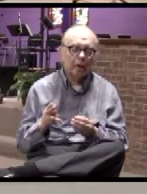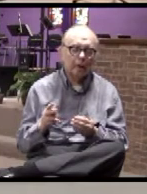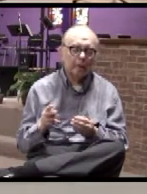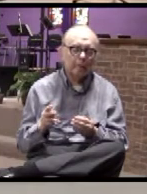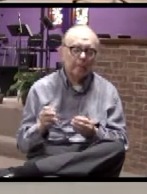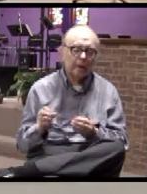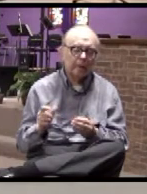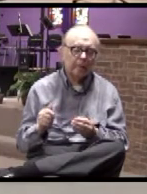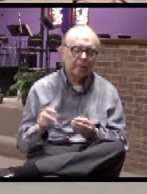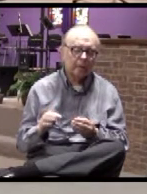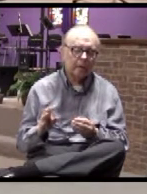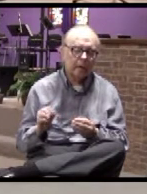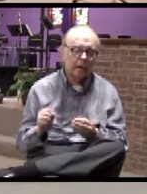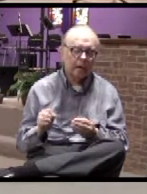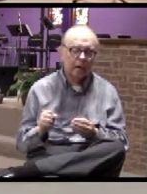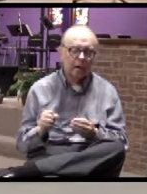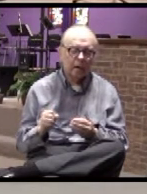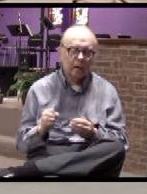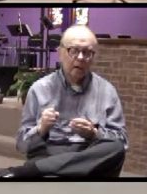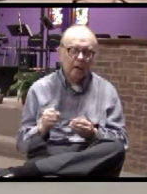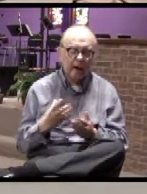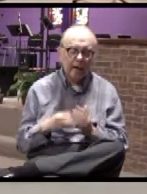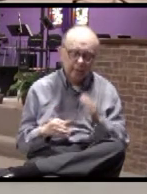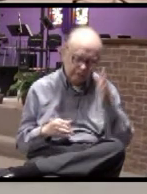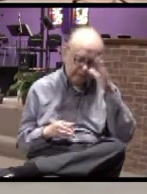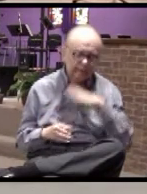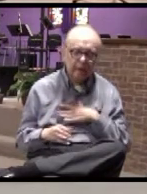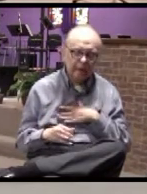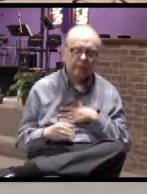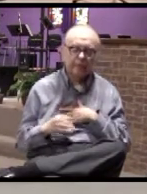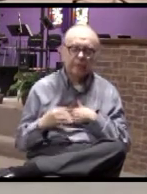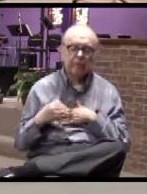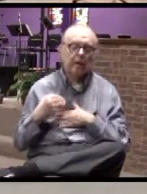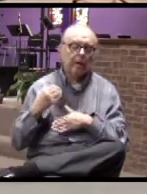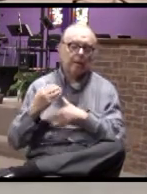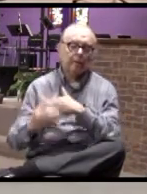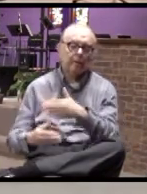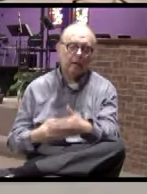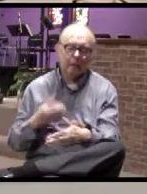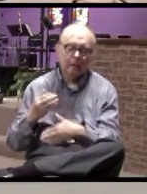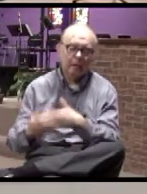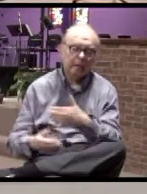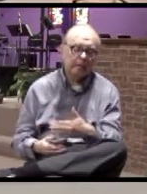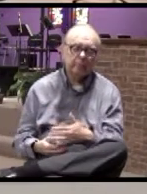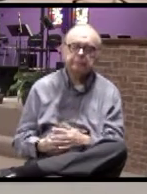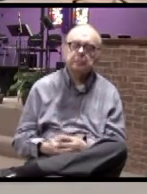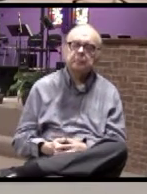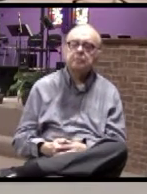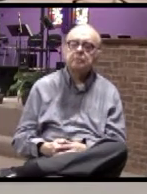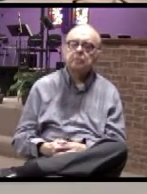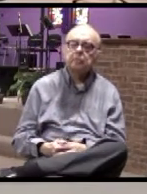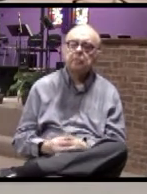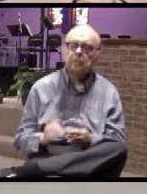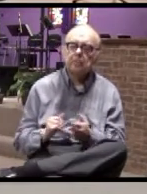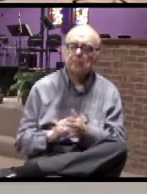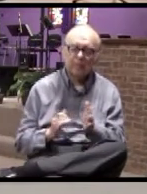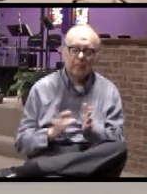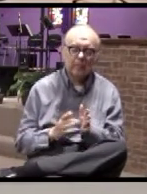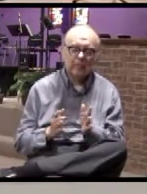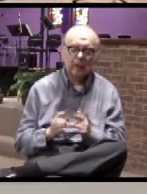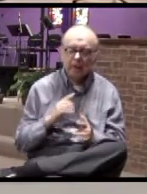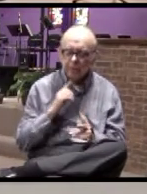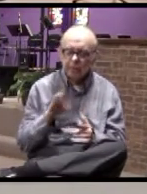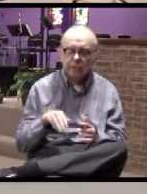Matter of fact, it was out of his lineage, out of his tree, that Jesus was